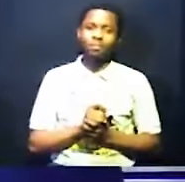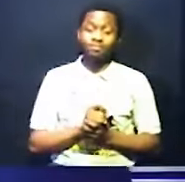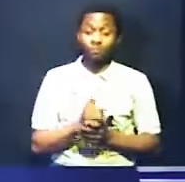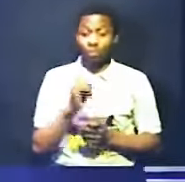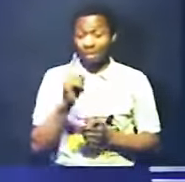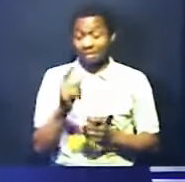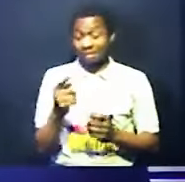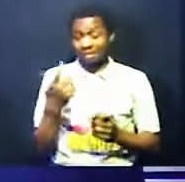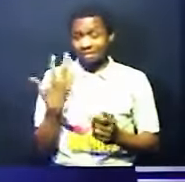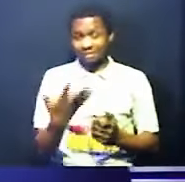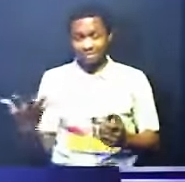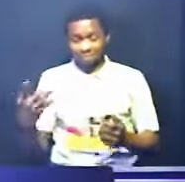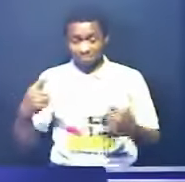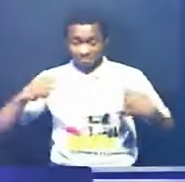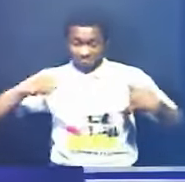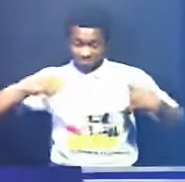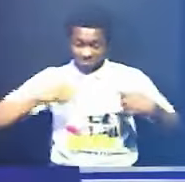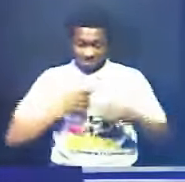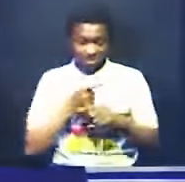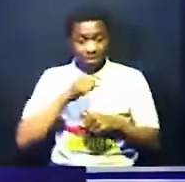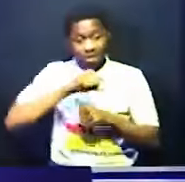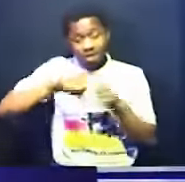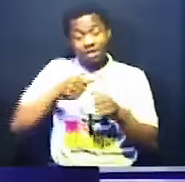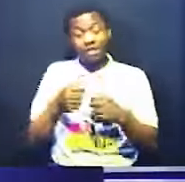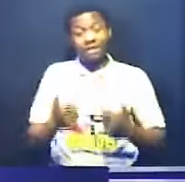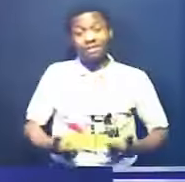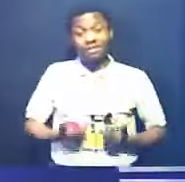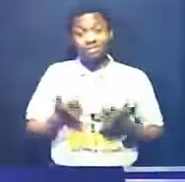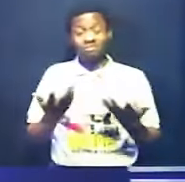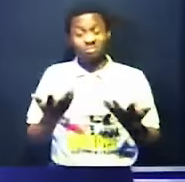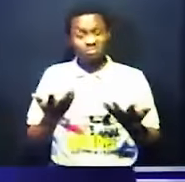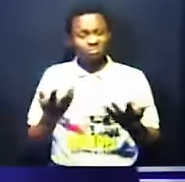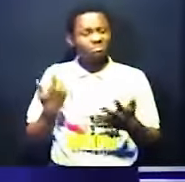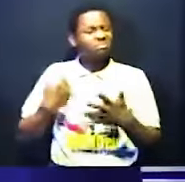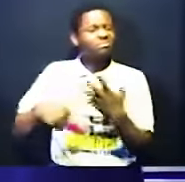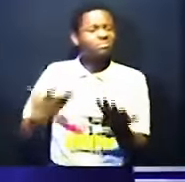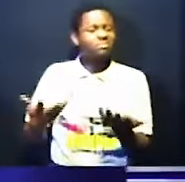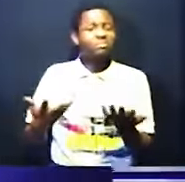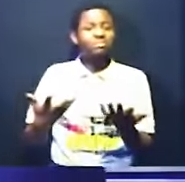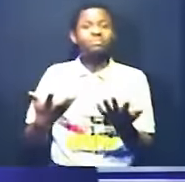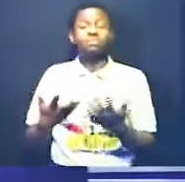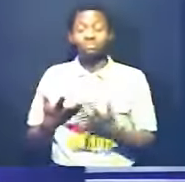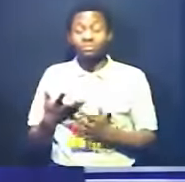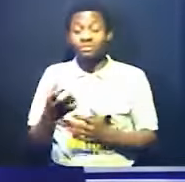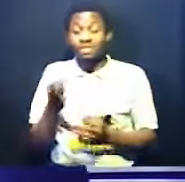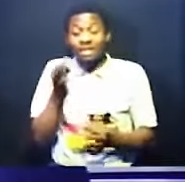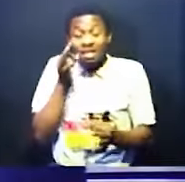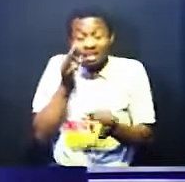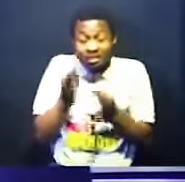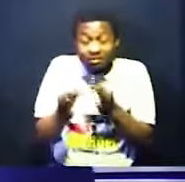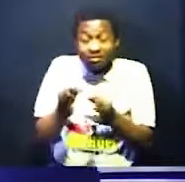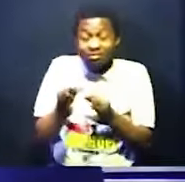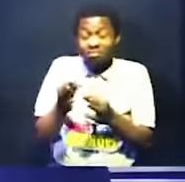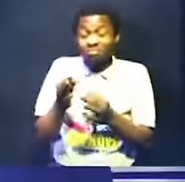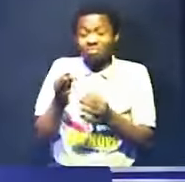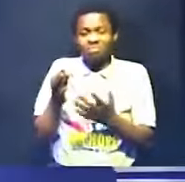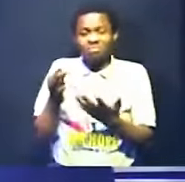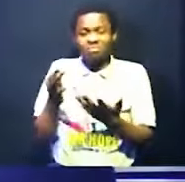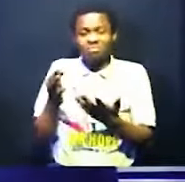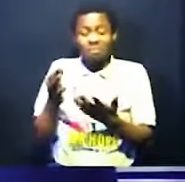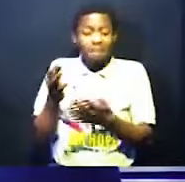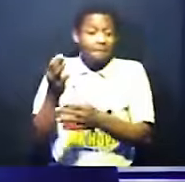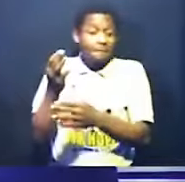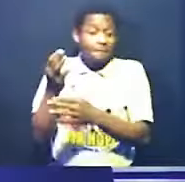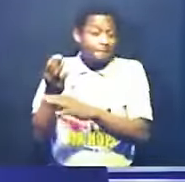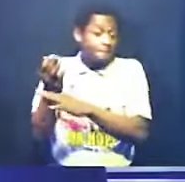thing about life is the irretrievable nature of the